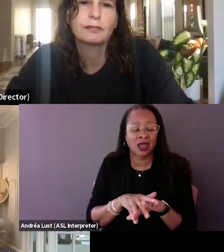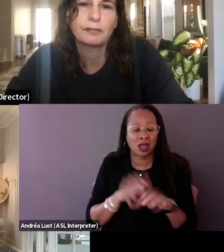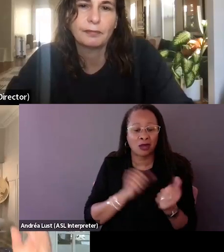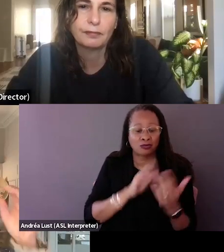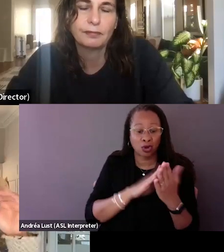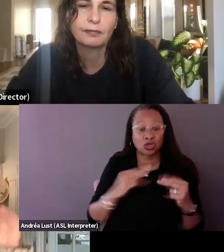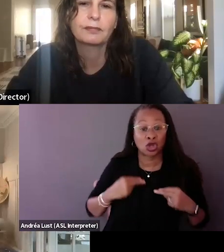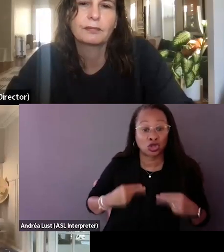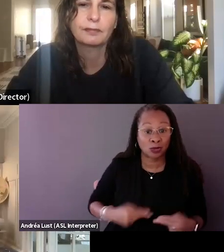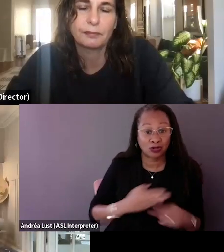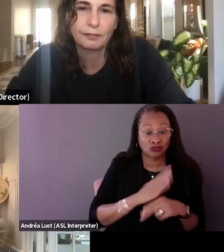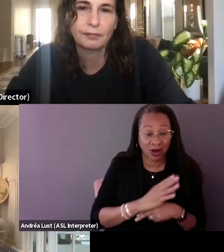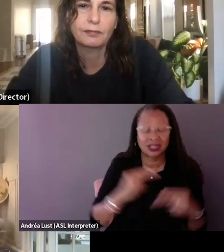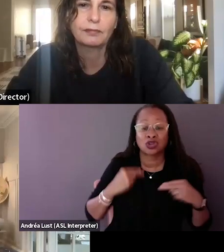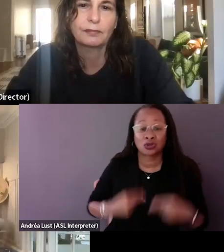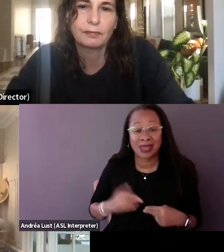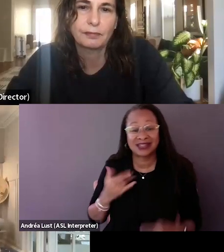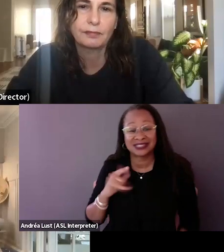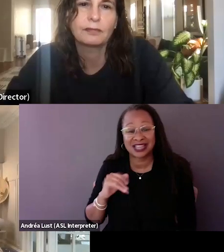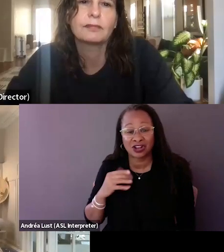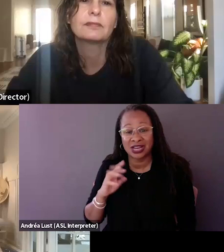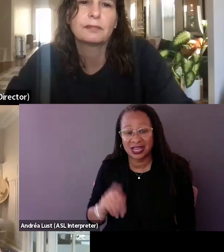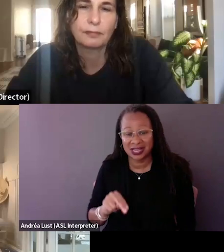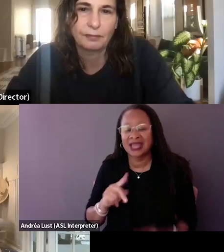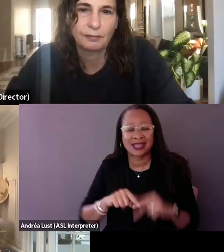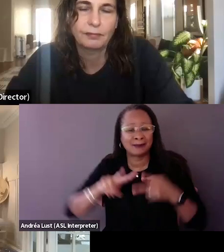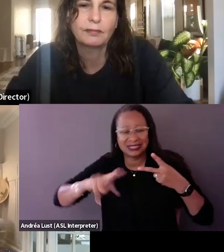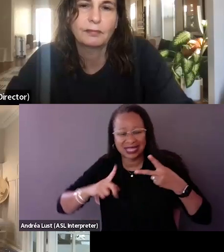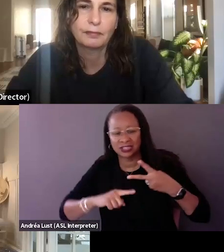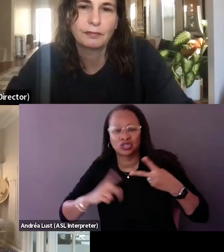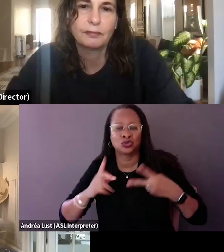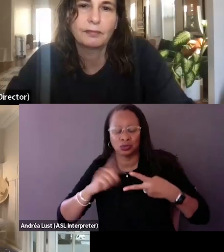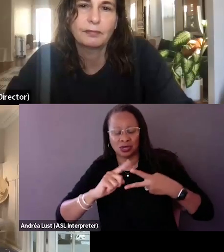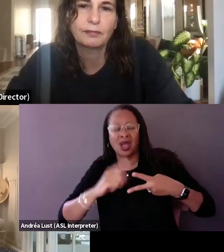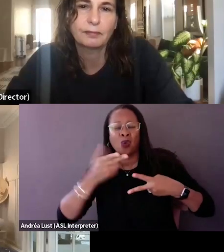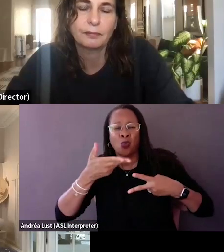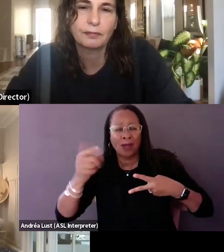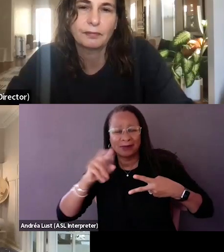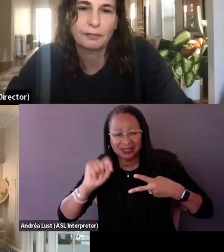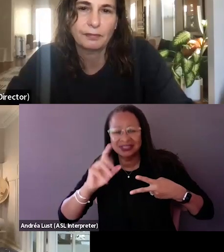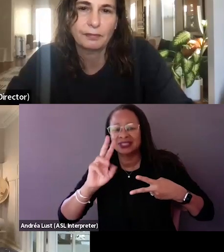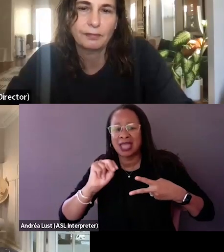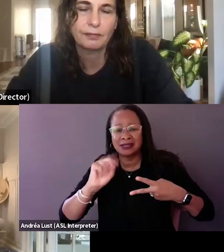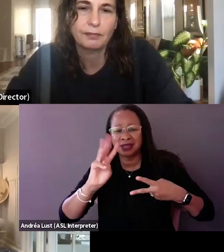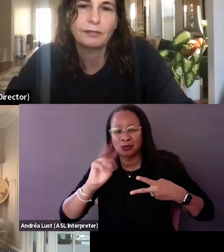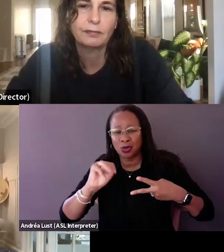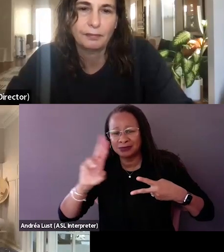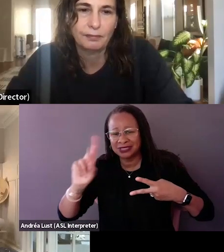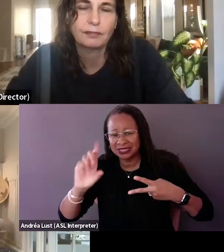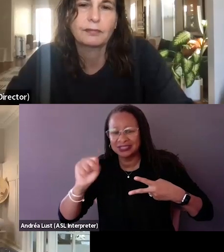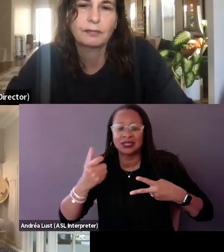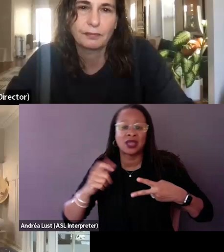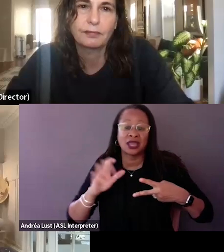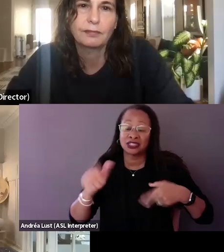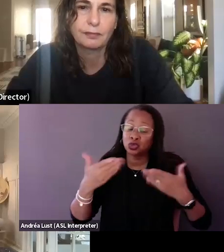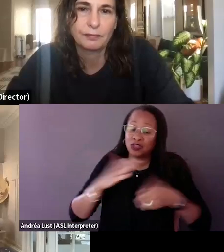rights issues cannot be a second to just a nuclear issue. So it's to give pressure to the